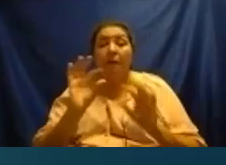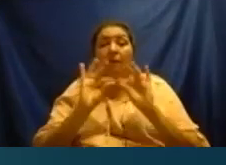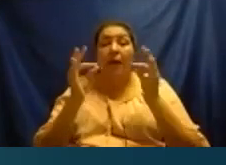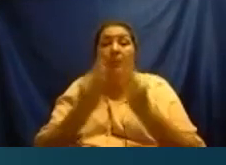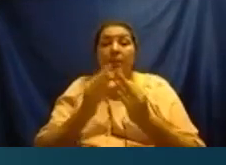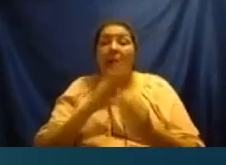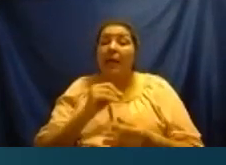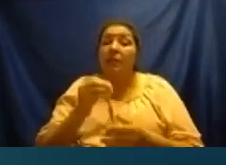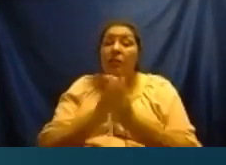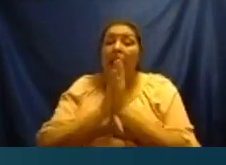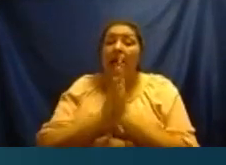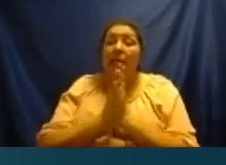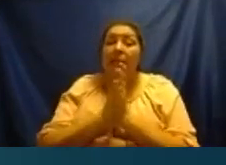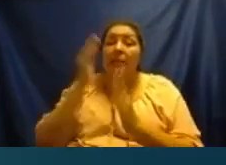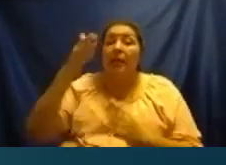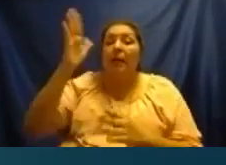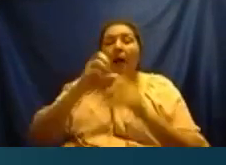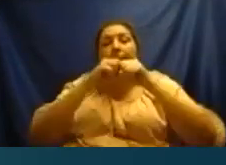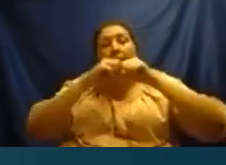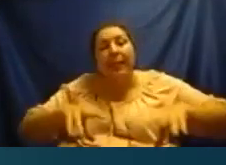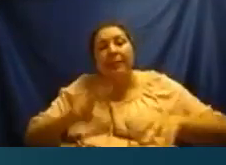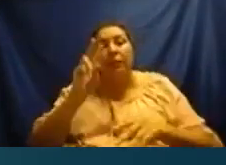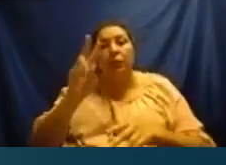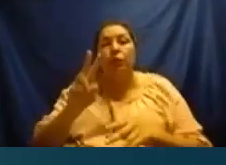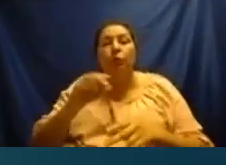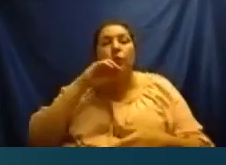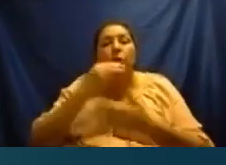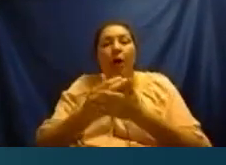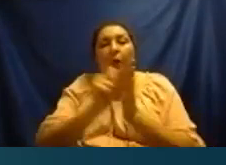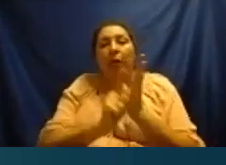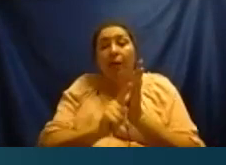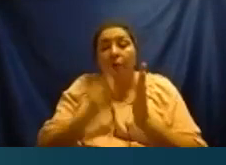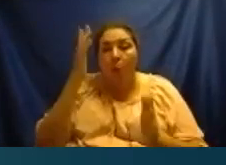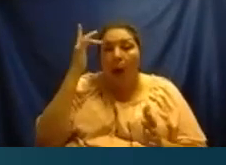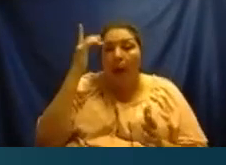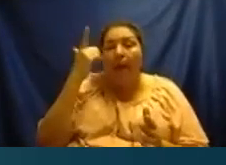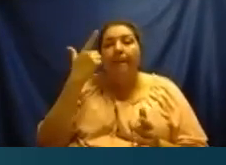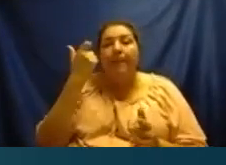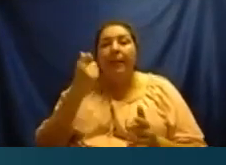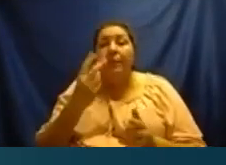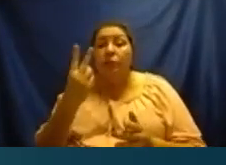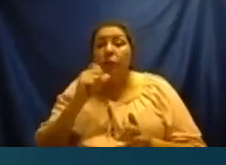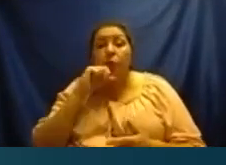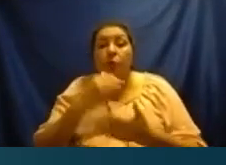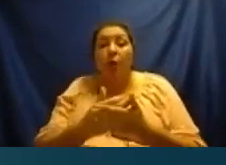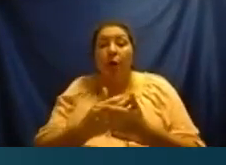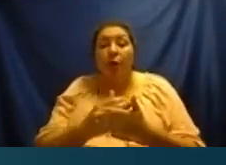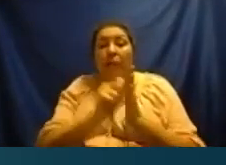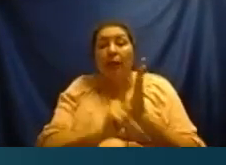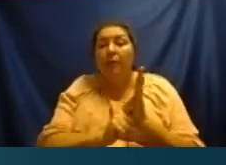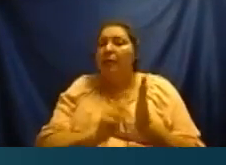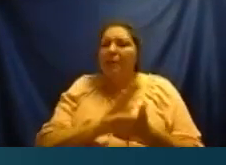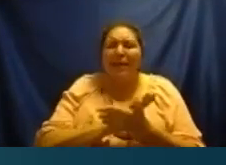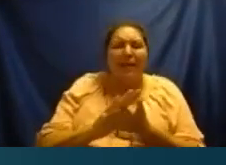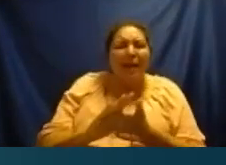God bless these 2 daughters-in-law because they had dealt kindly and graciously with Naomi during